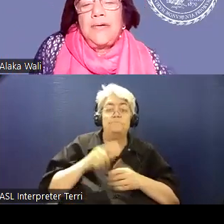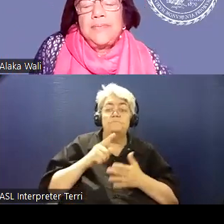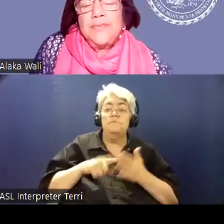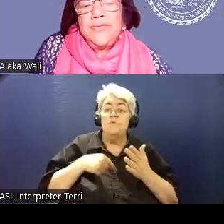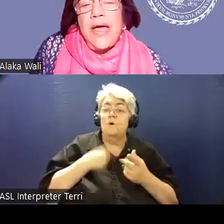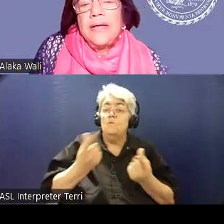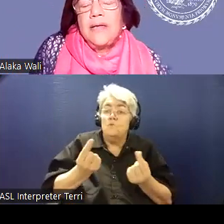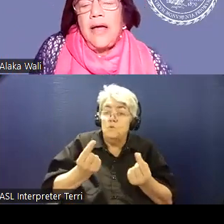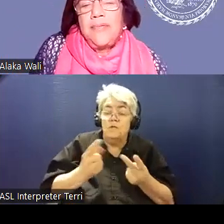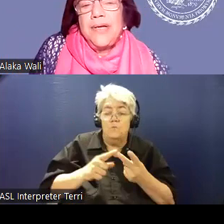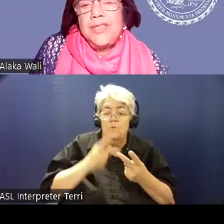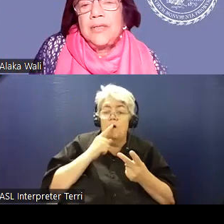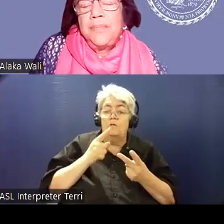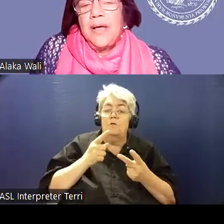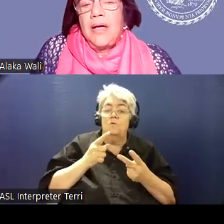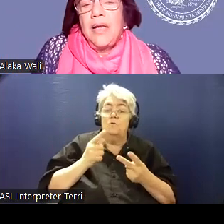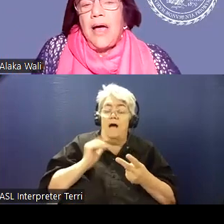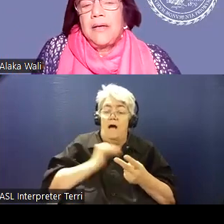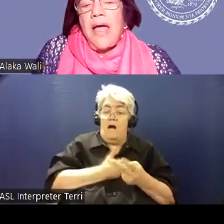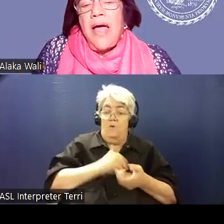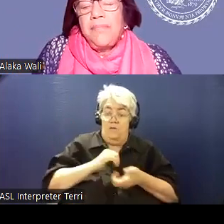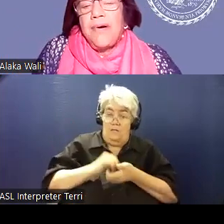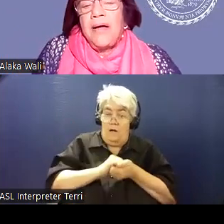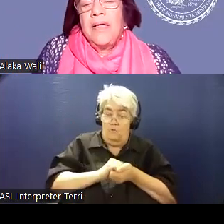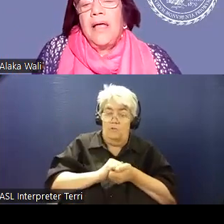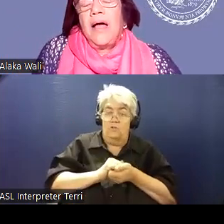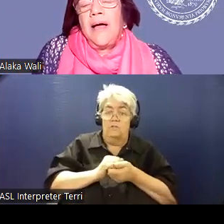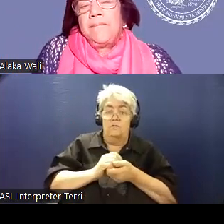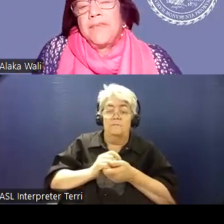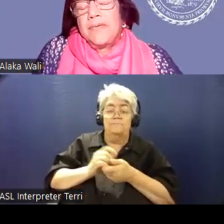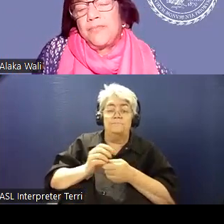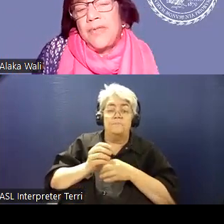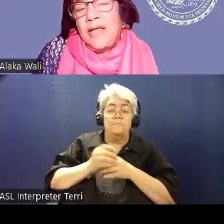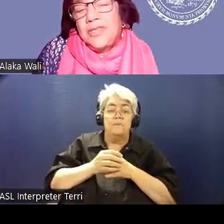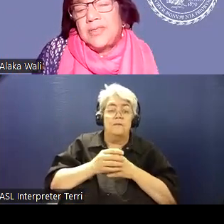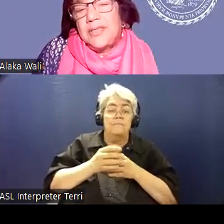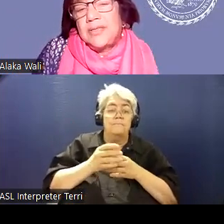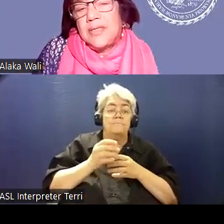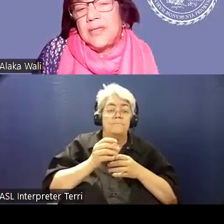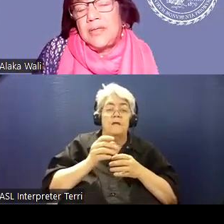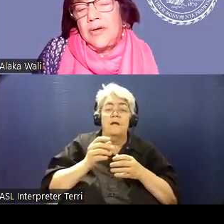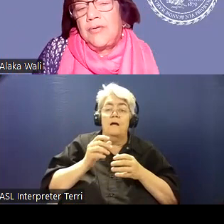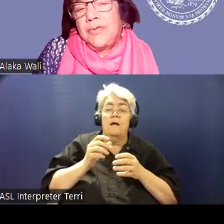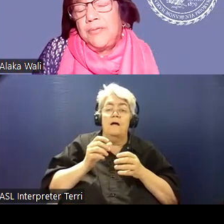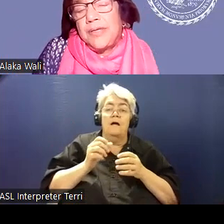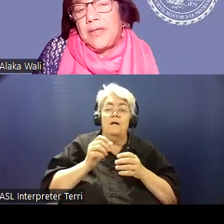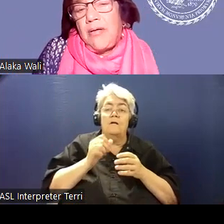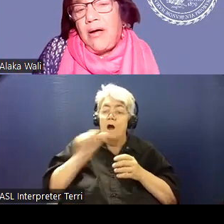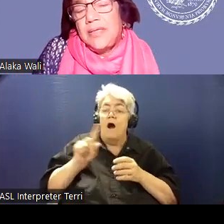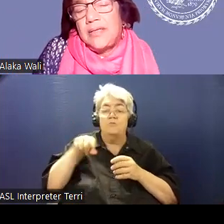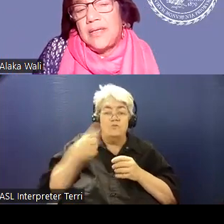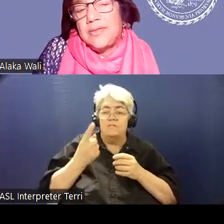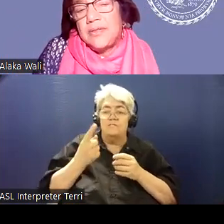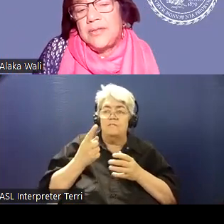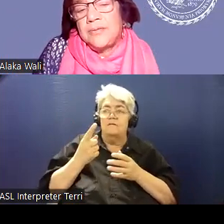do now is move that collaboration beyond NAGPRA. not just necessarily only what the